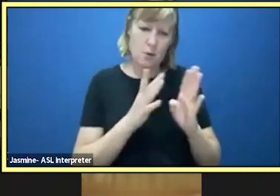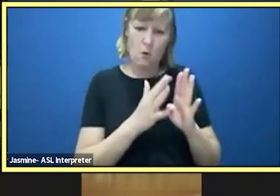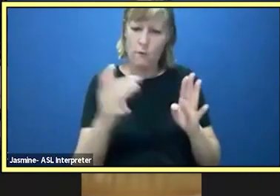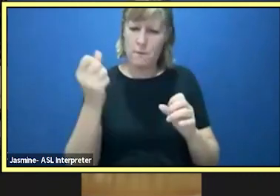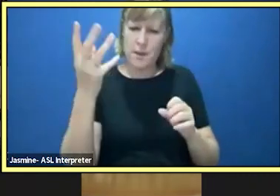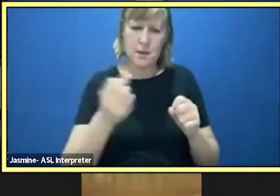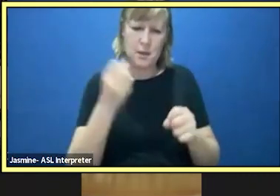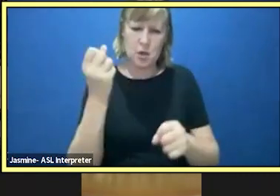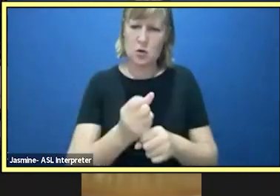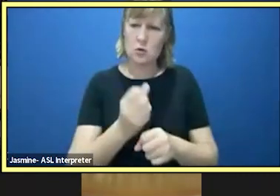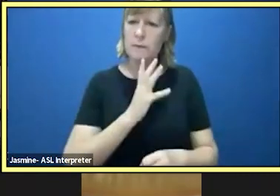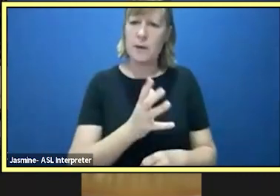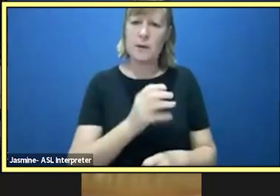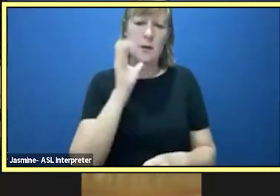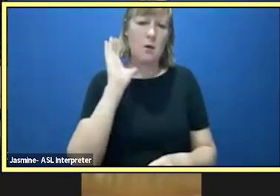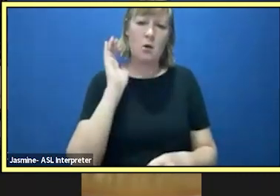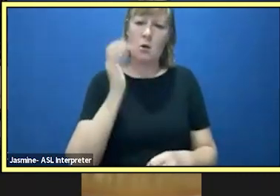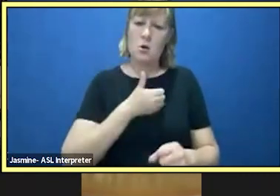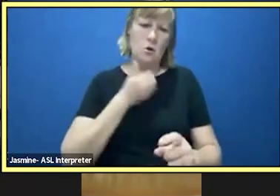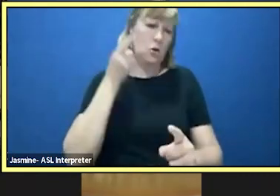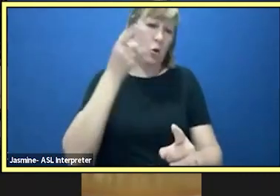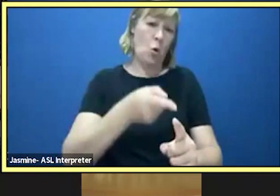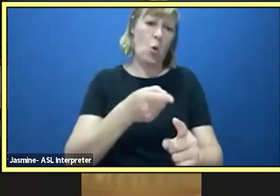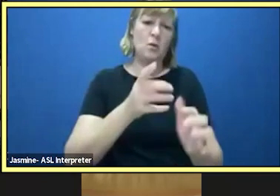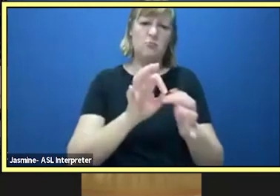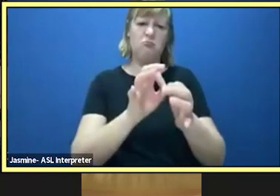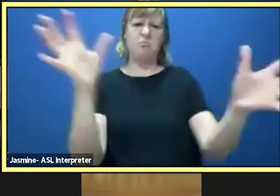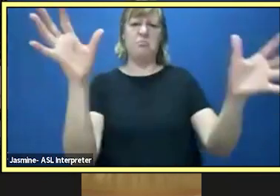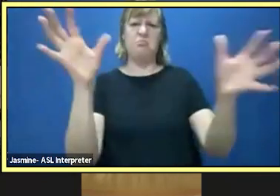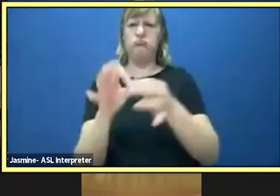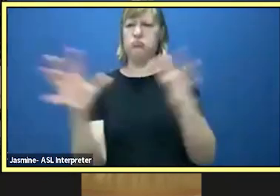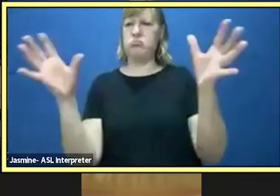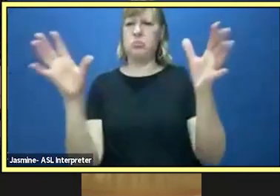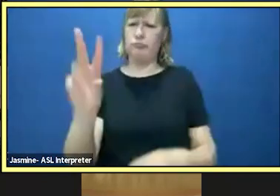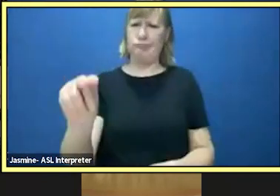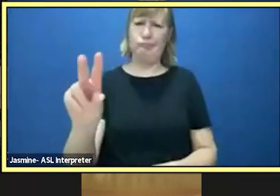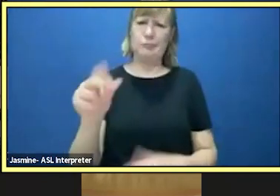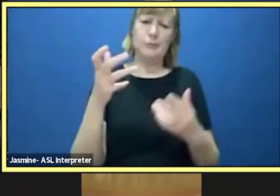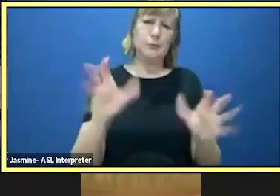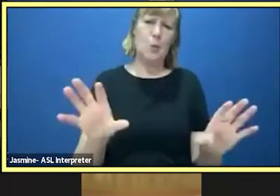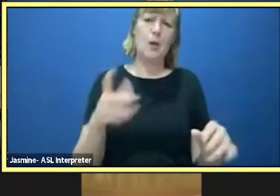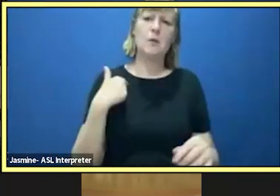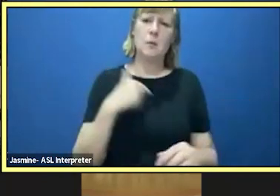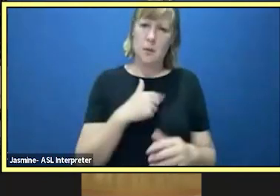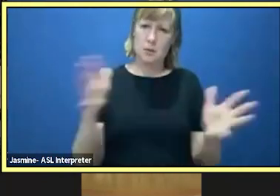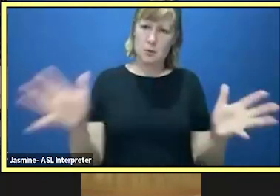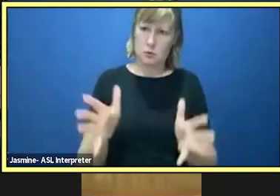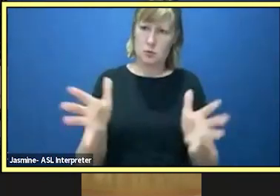goal to disrupt that. So yeah, whatever we can do to make that continue is what we're going to work to do. Okay, great. Thank you.